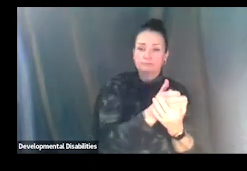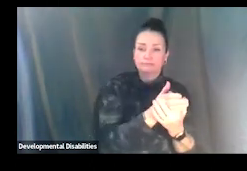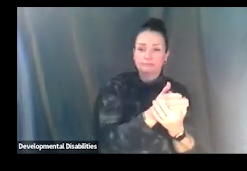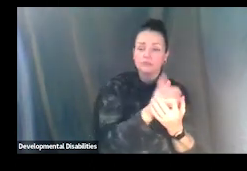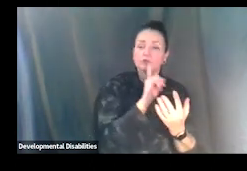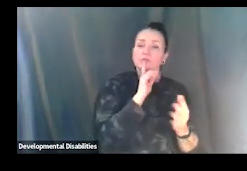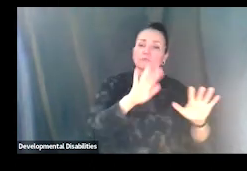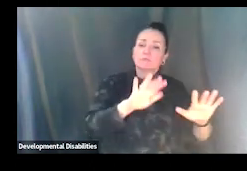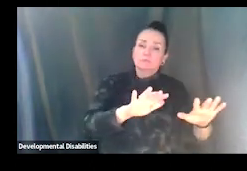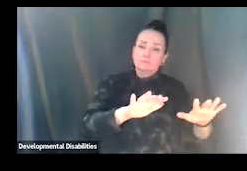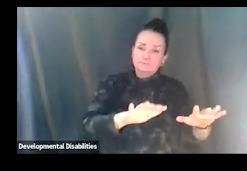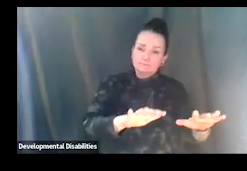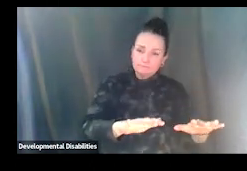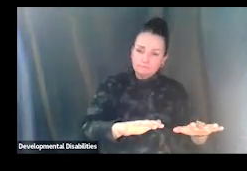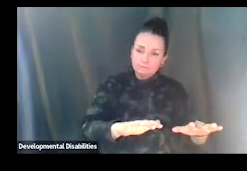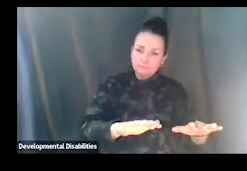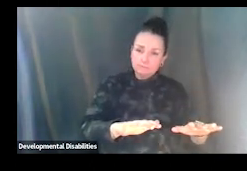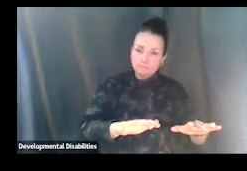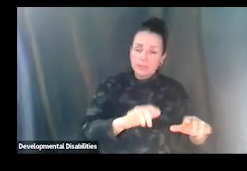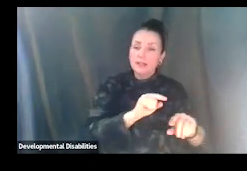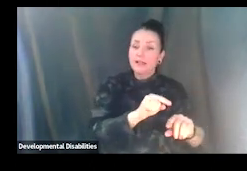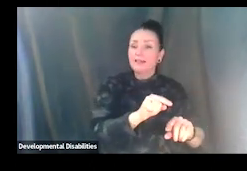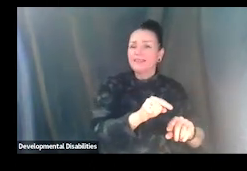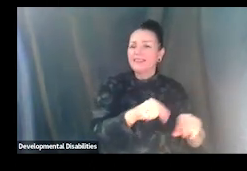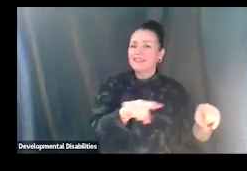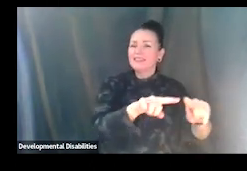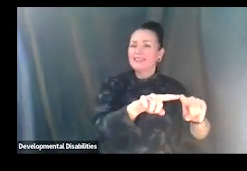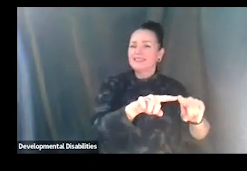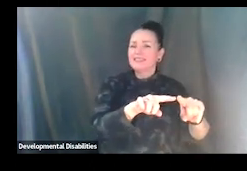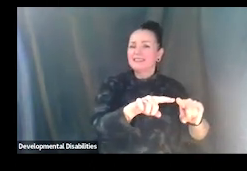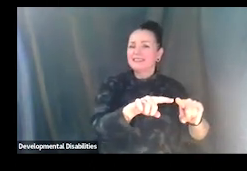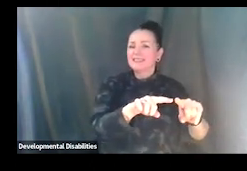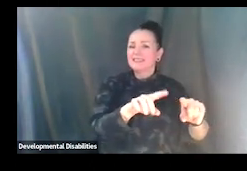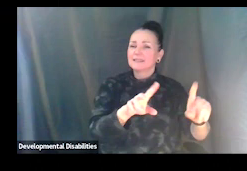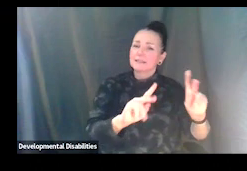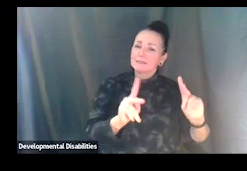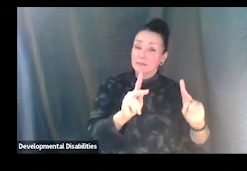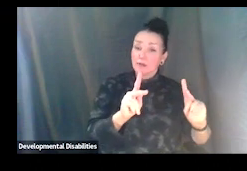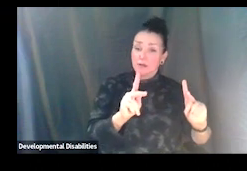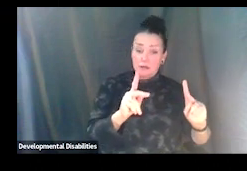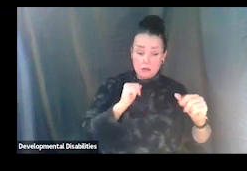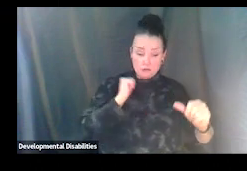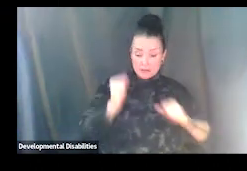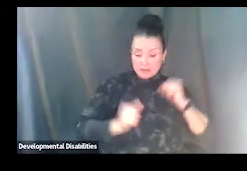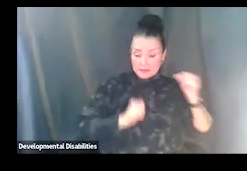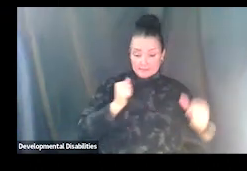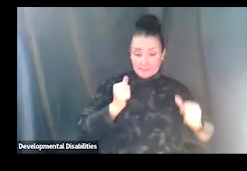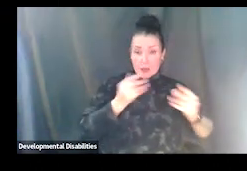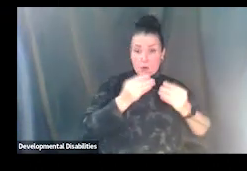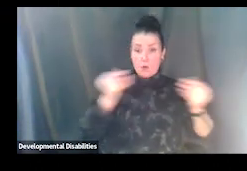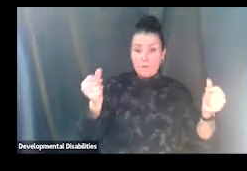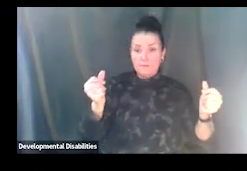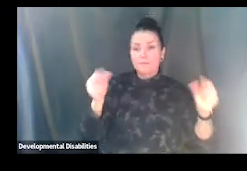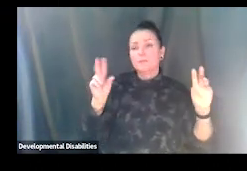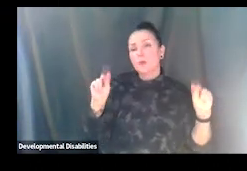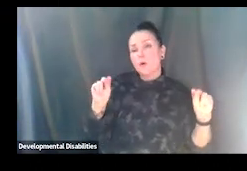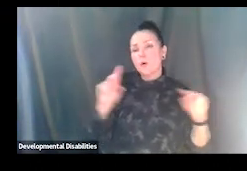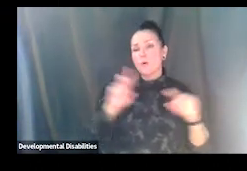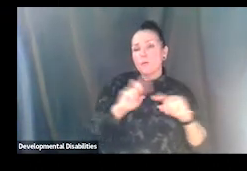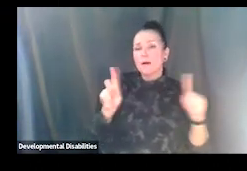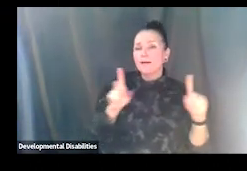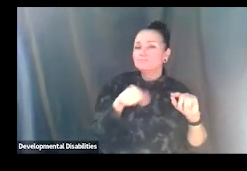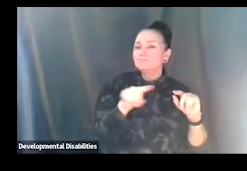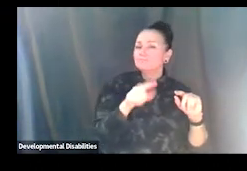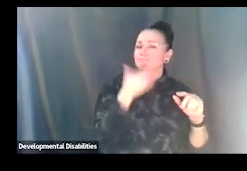everything down. And again, hopefully makes people more available for learning. It doesn't get rid of the aggression completely, but it doesn't seem to have the same impact on people's ability